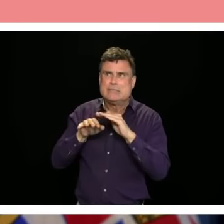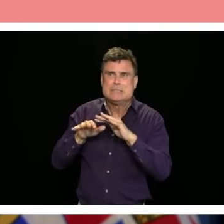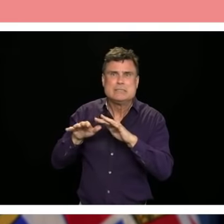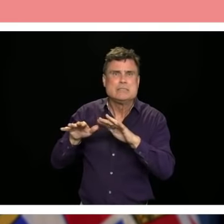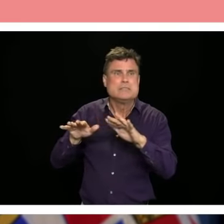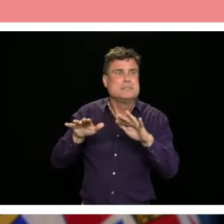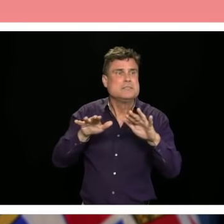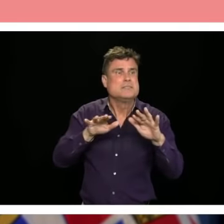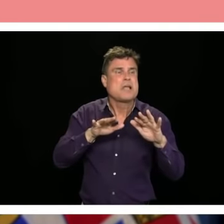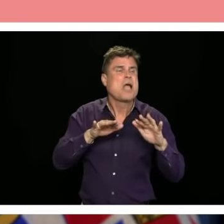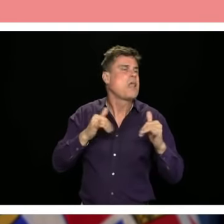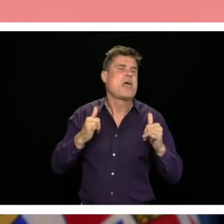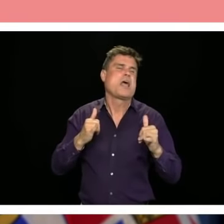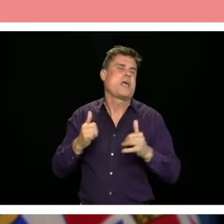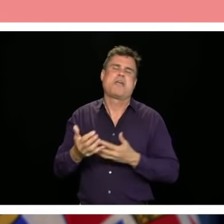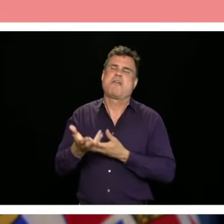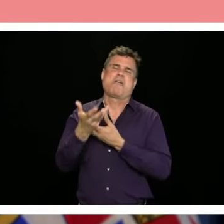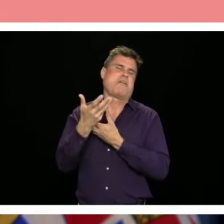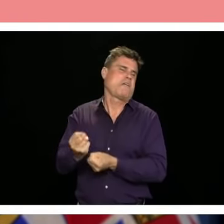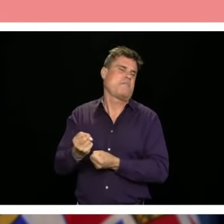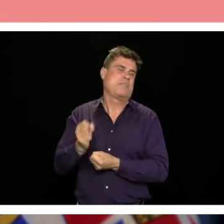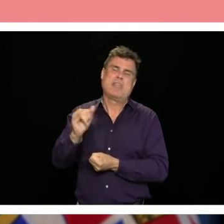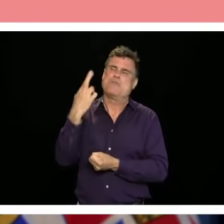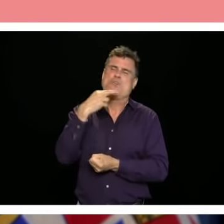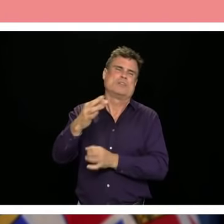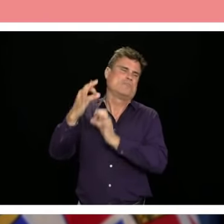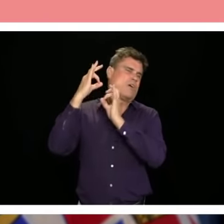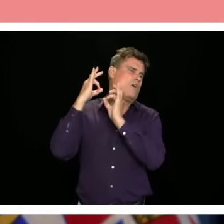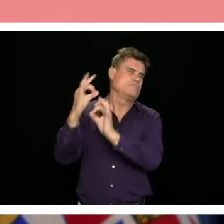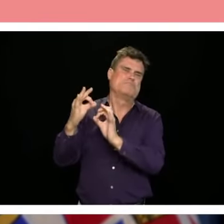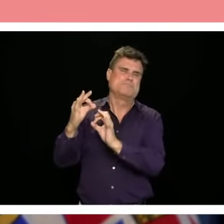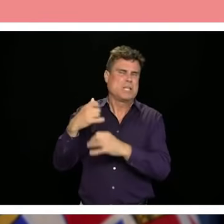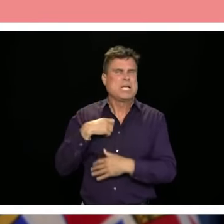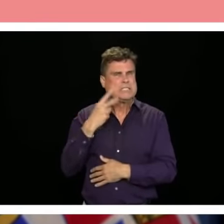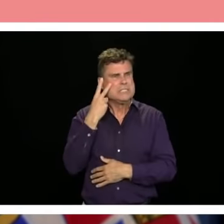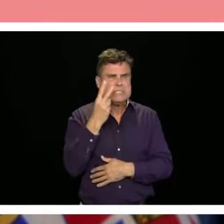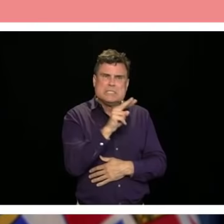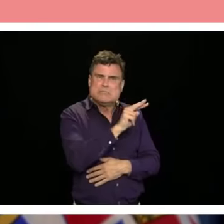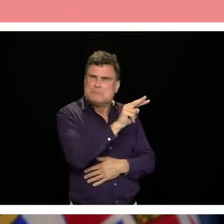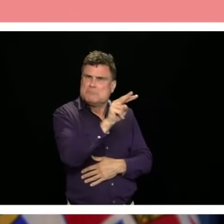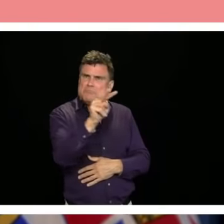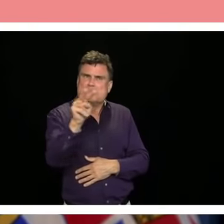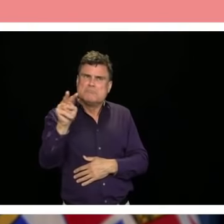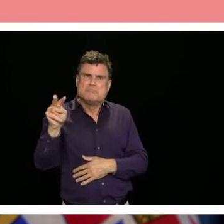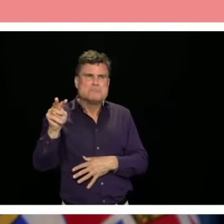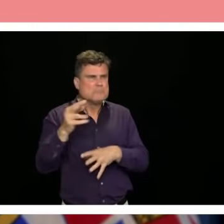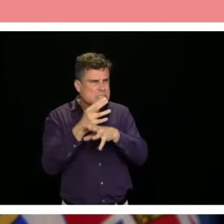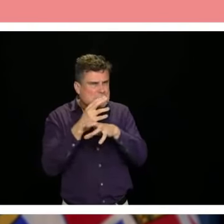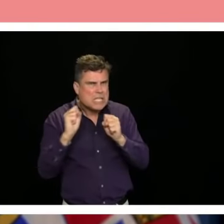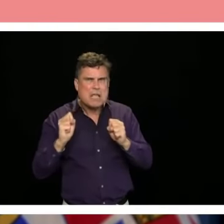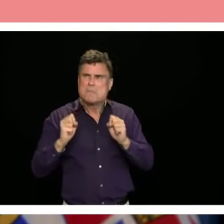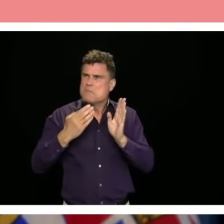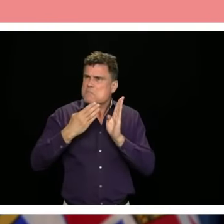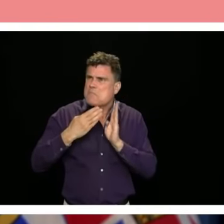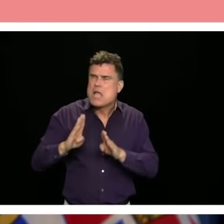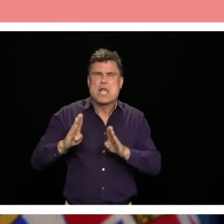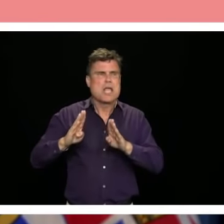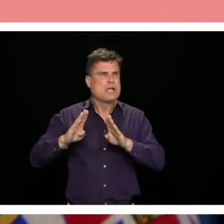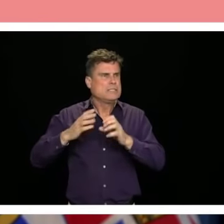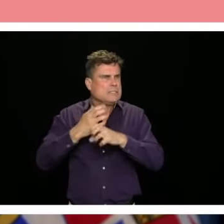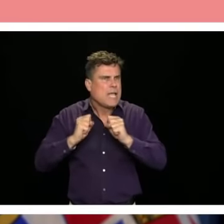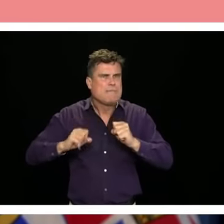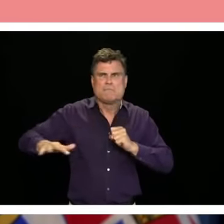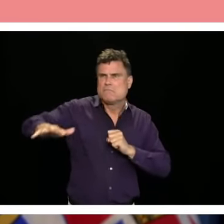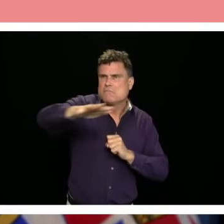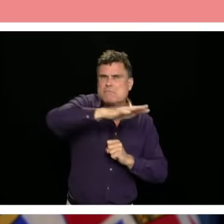safe. And yes, I do encourage people. It'll be different, and it'll take a little bit it'll be a little awkward at first. At